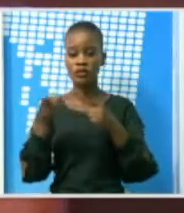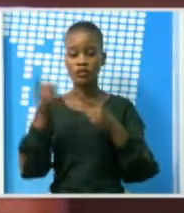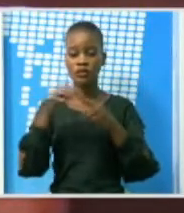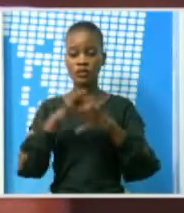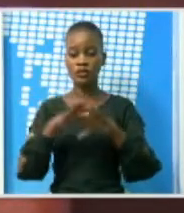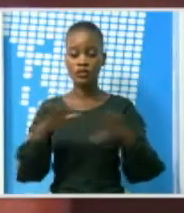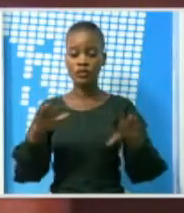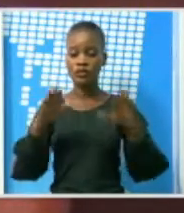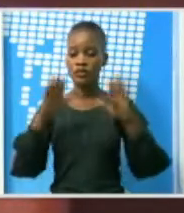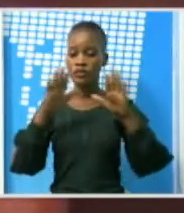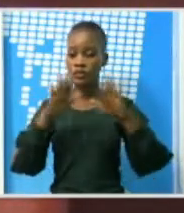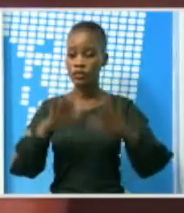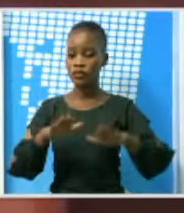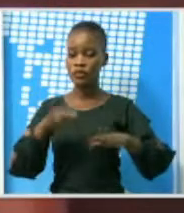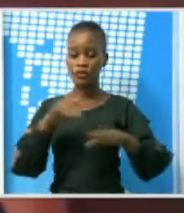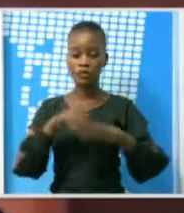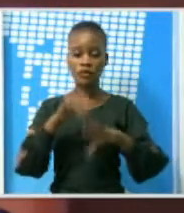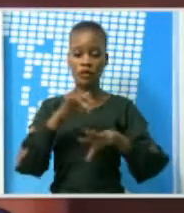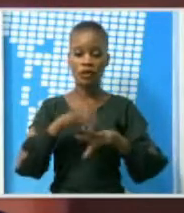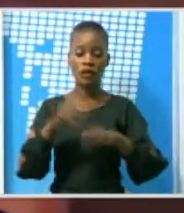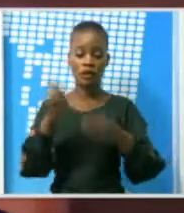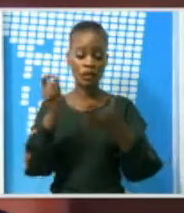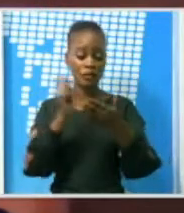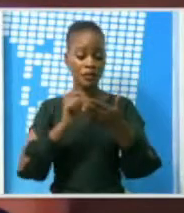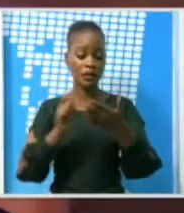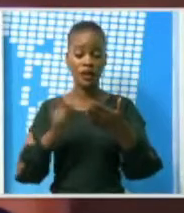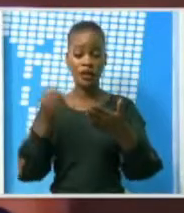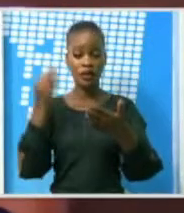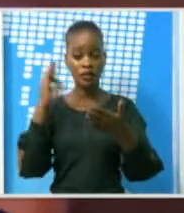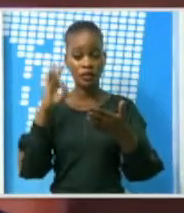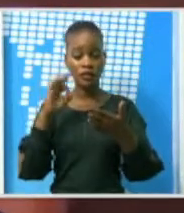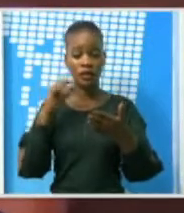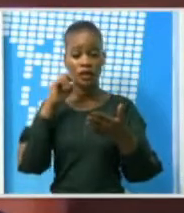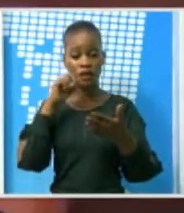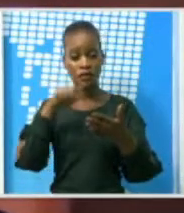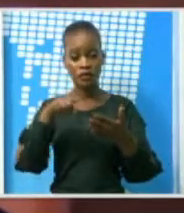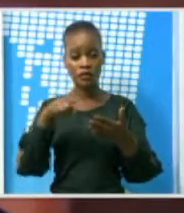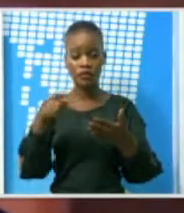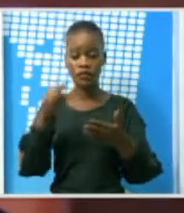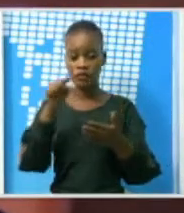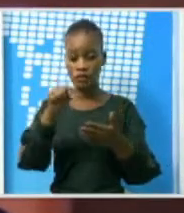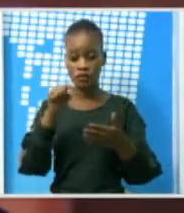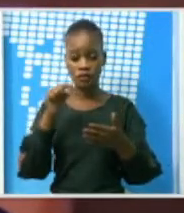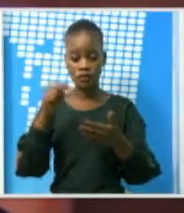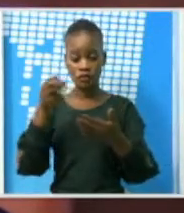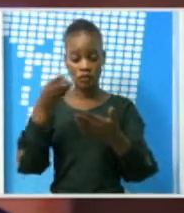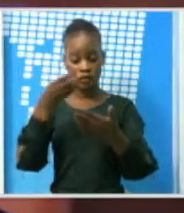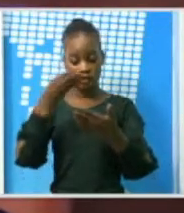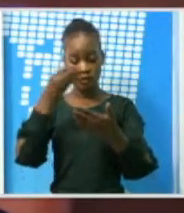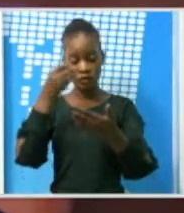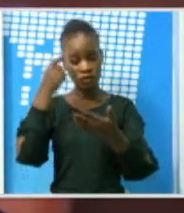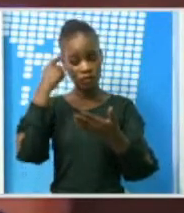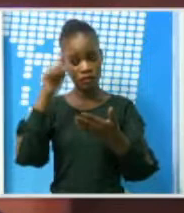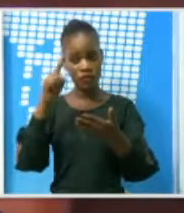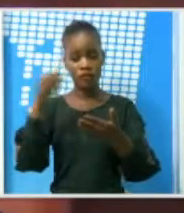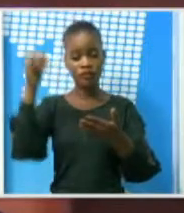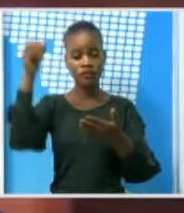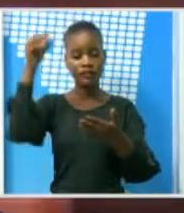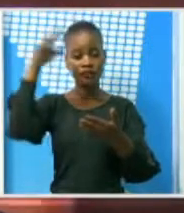here to a grant that we have signed for a feasibility study on floating solar